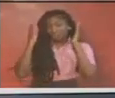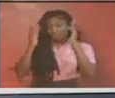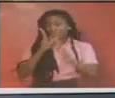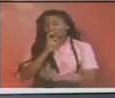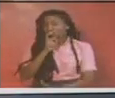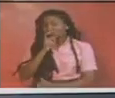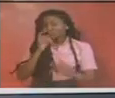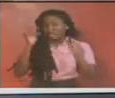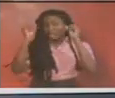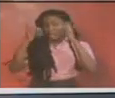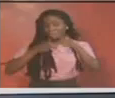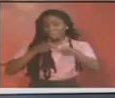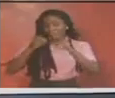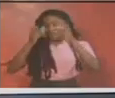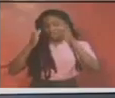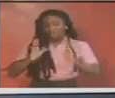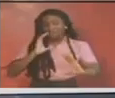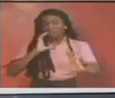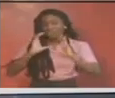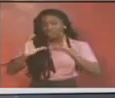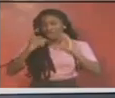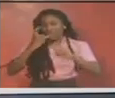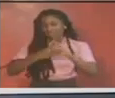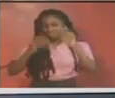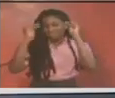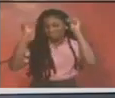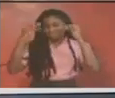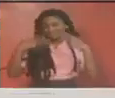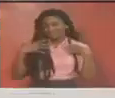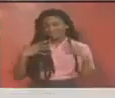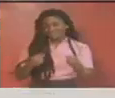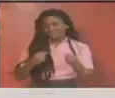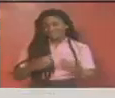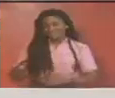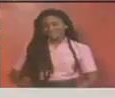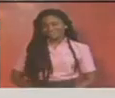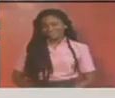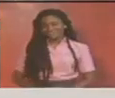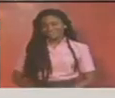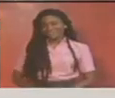Corporate Communications at the Ministry of Health, Candice Alcantara.